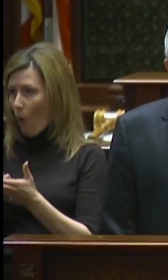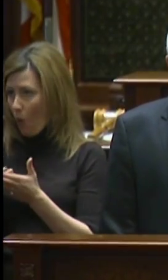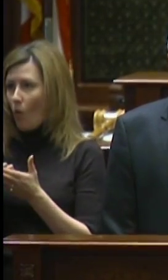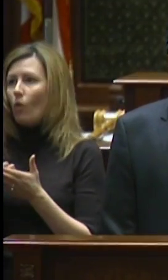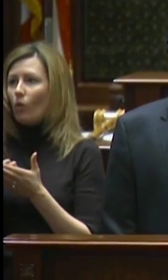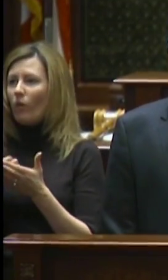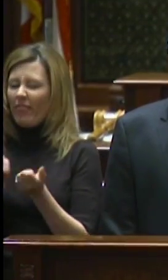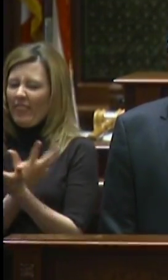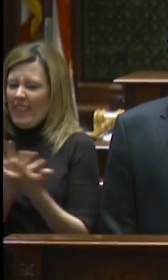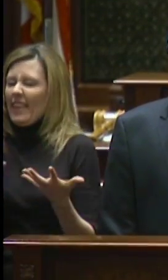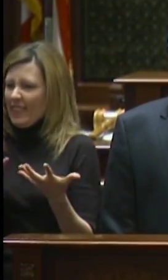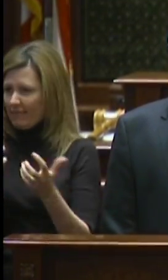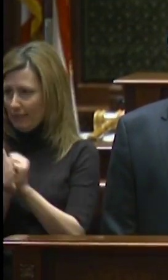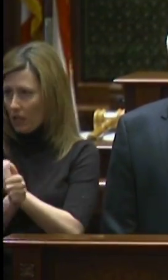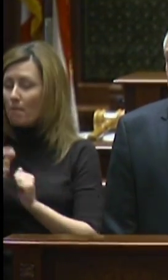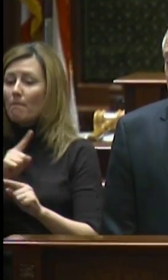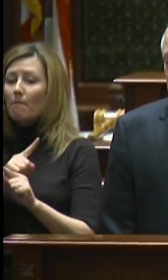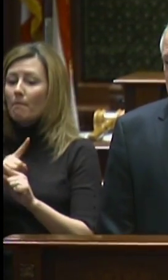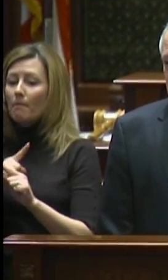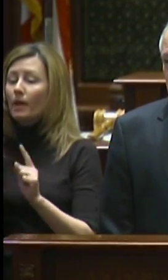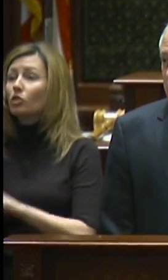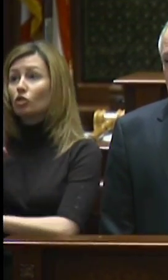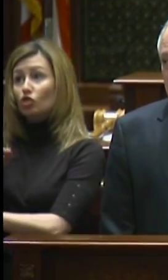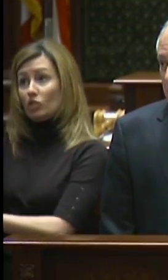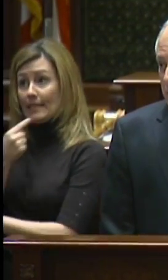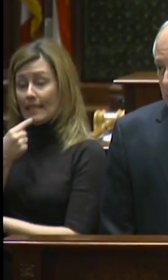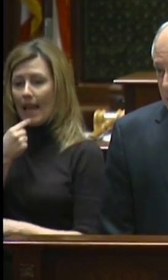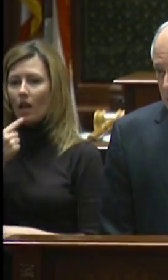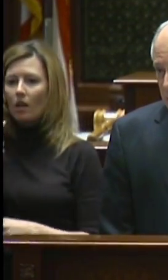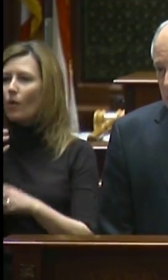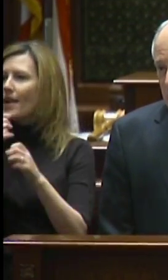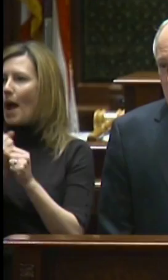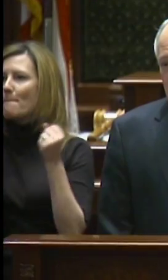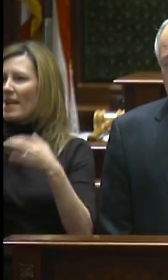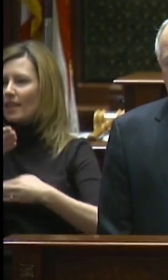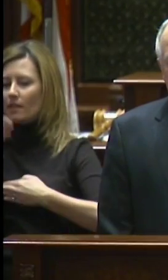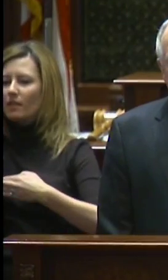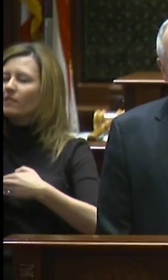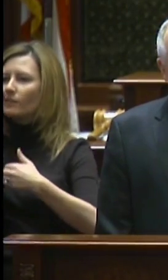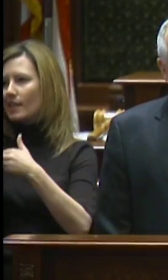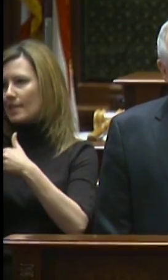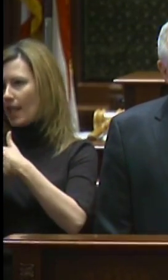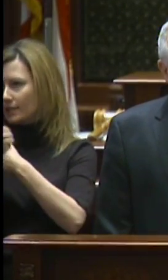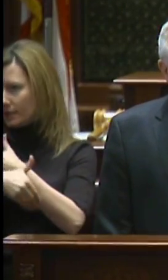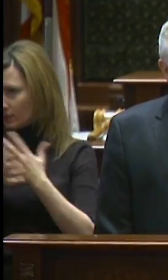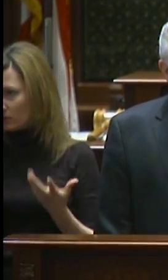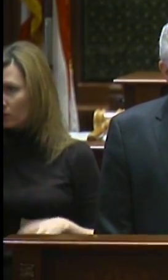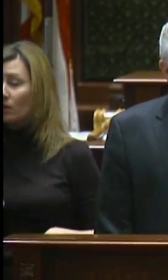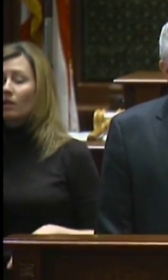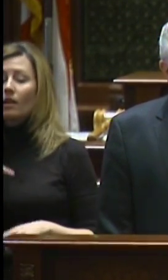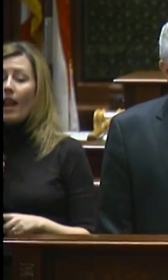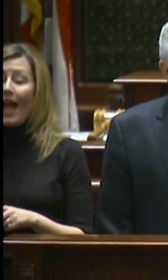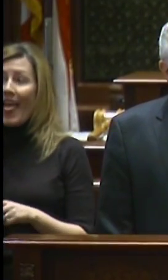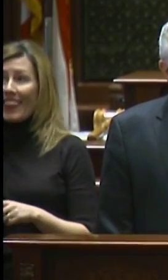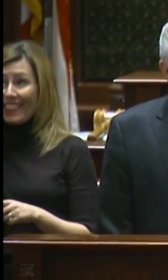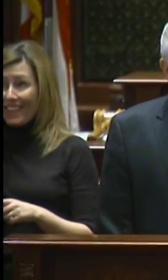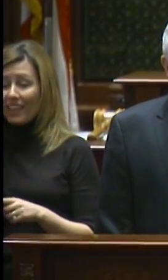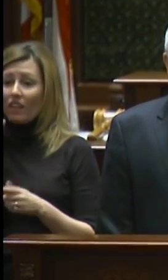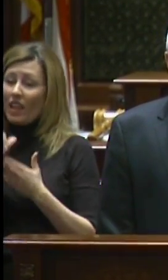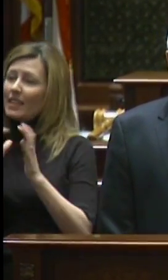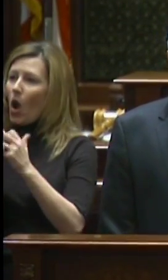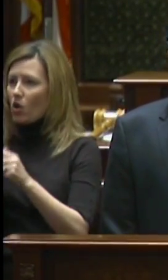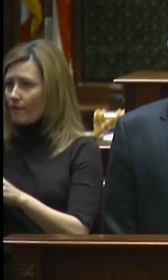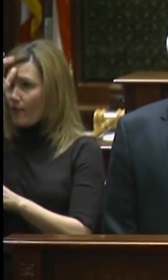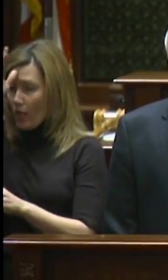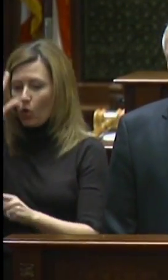finance reform bill, but she immediately said we got many slices. And I think that's really how her father would look at it, and